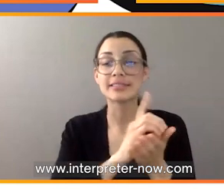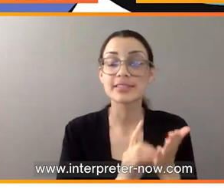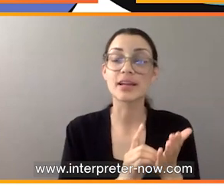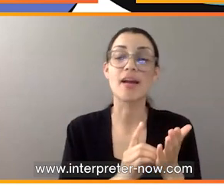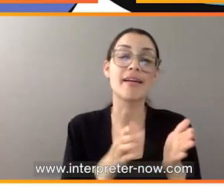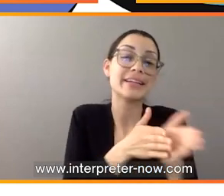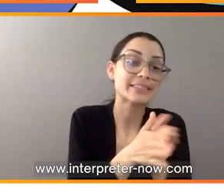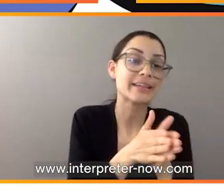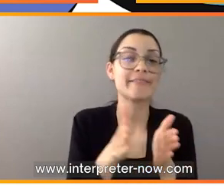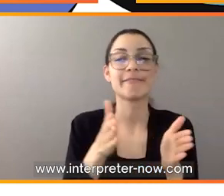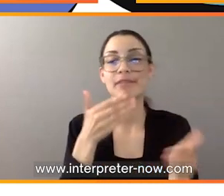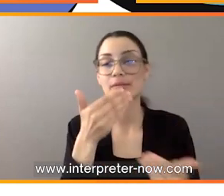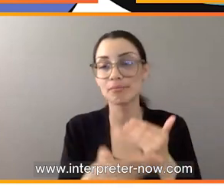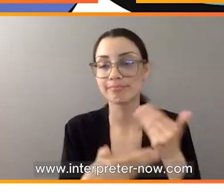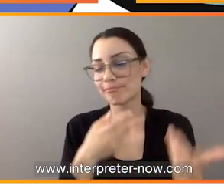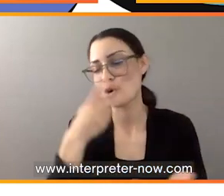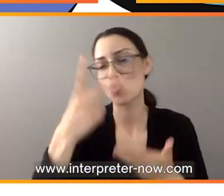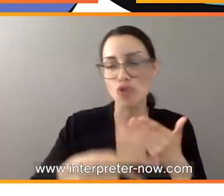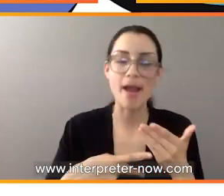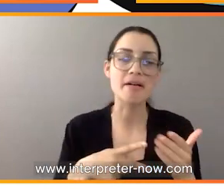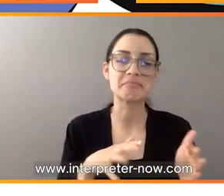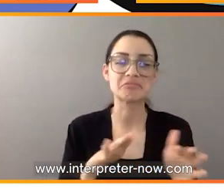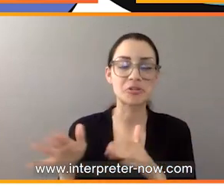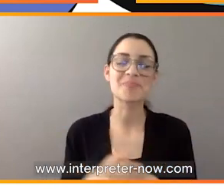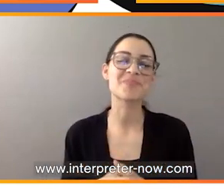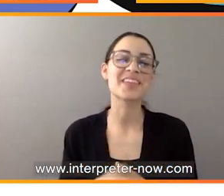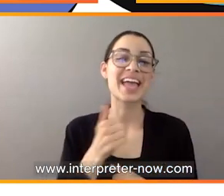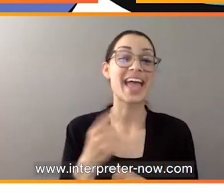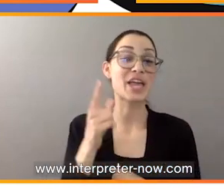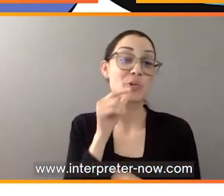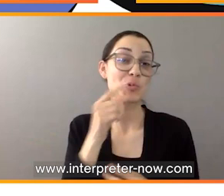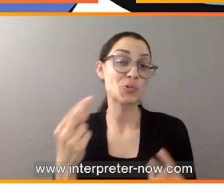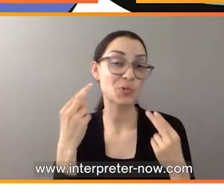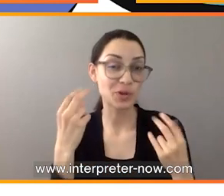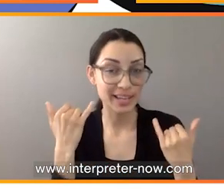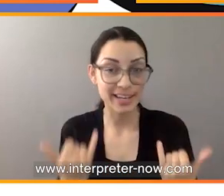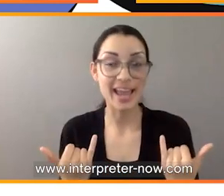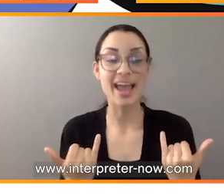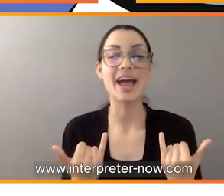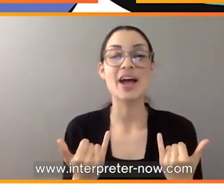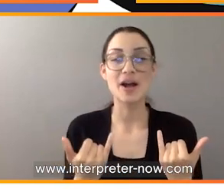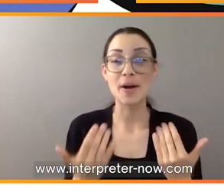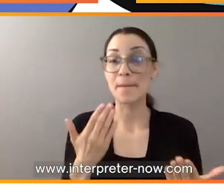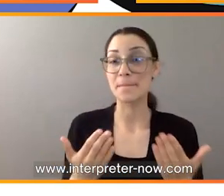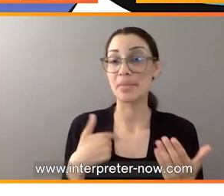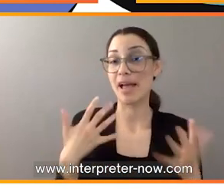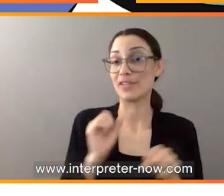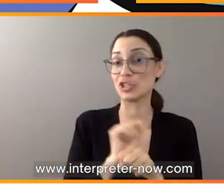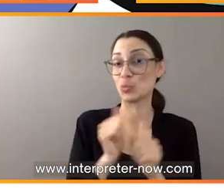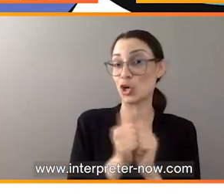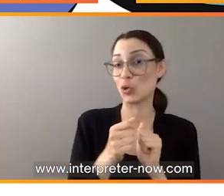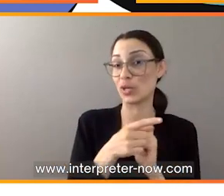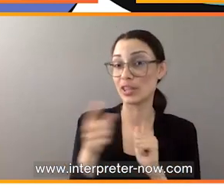redesign incentive programs. I mean, it really did become the basis. So, I mean, starting with that, for anyone who is tuning into